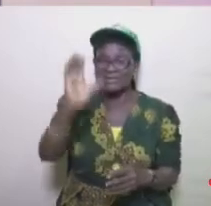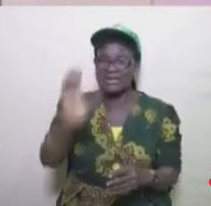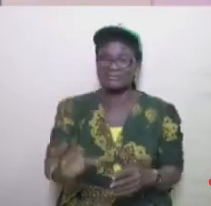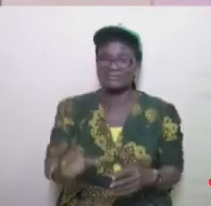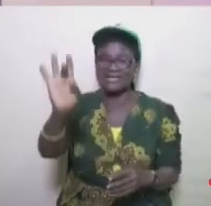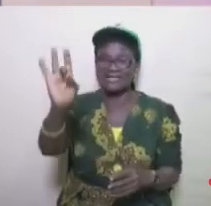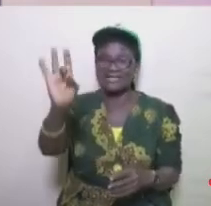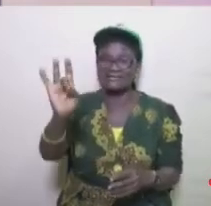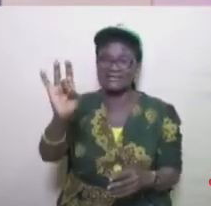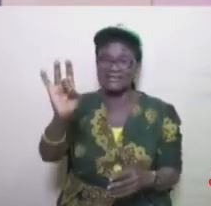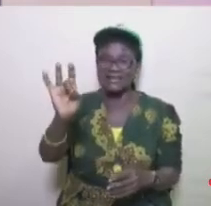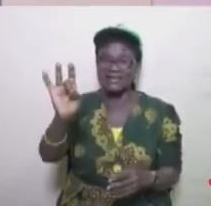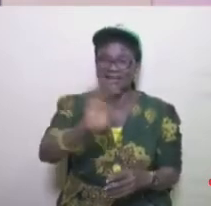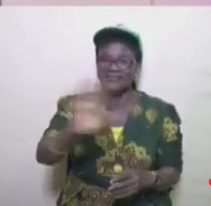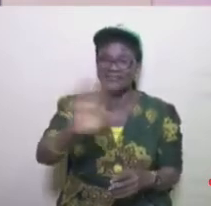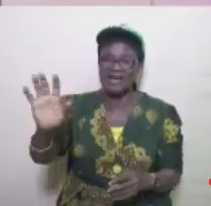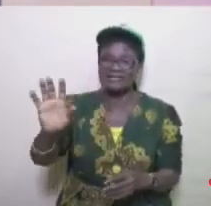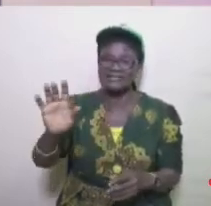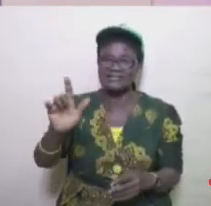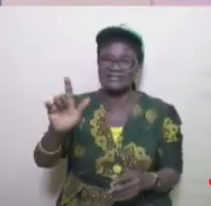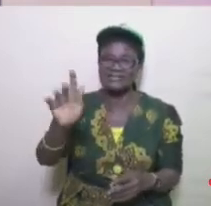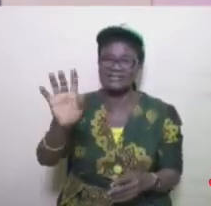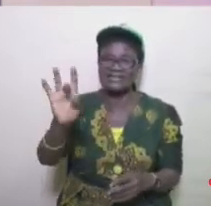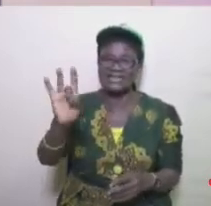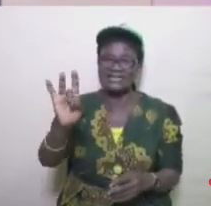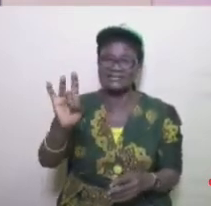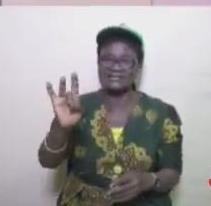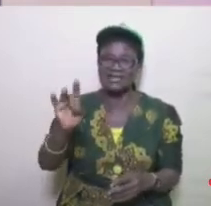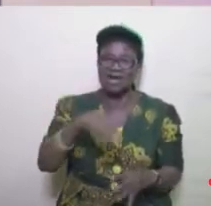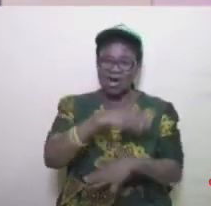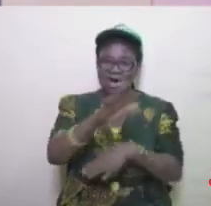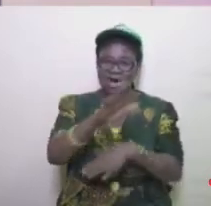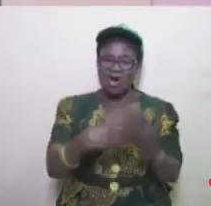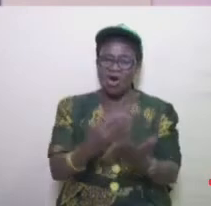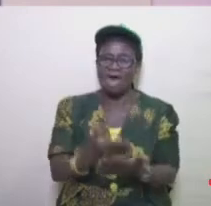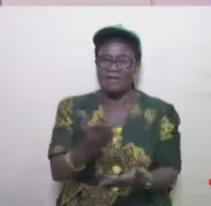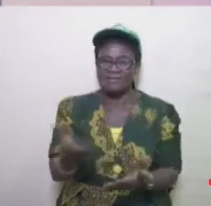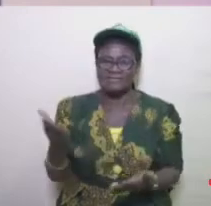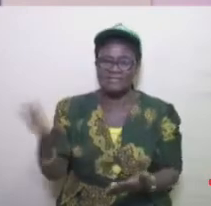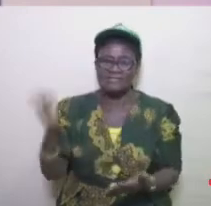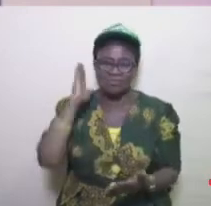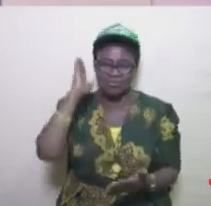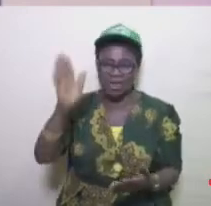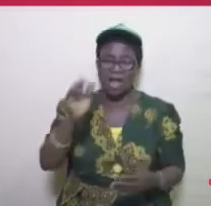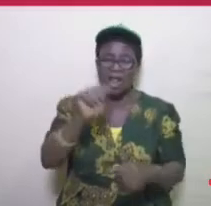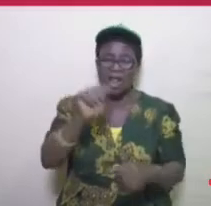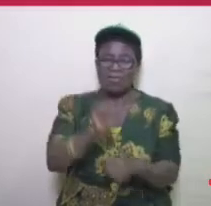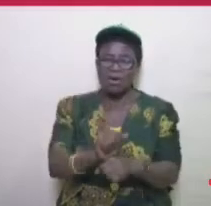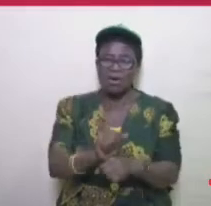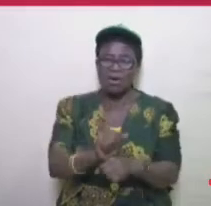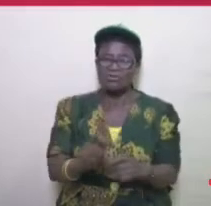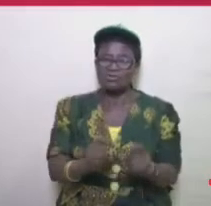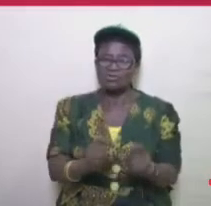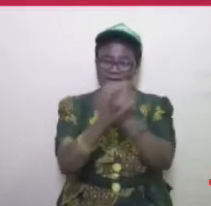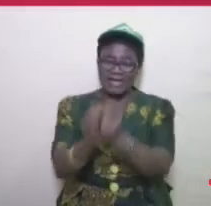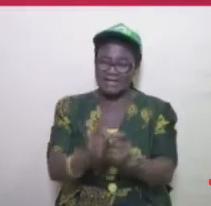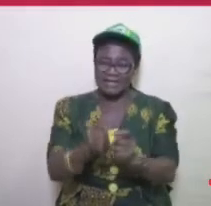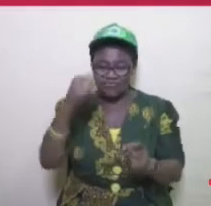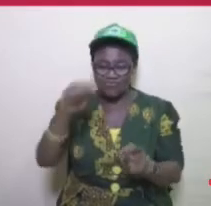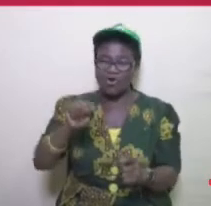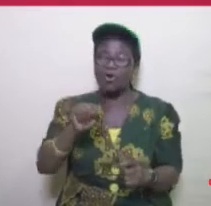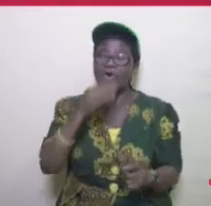chapter 8, verse 28, all things will work together for good for those who are